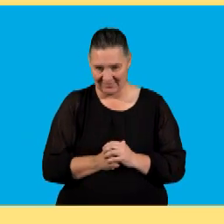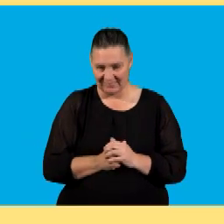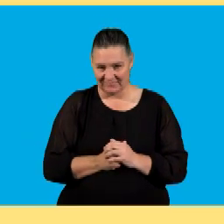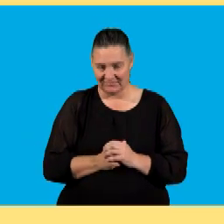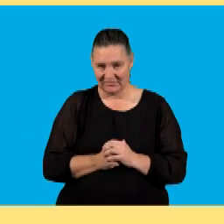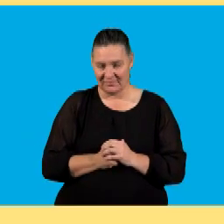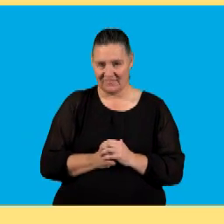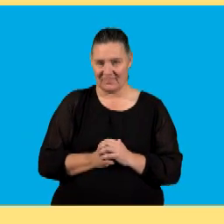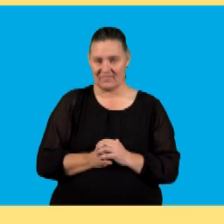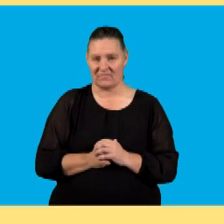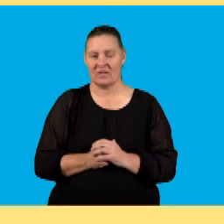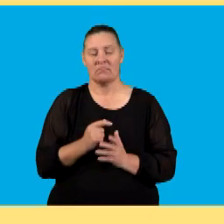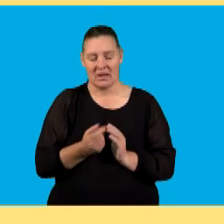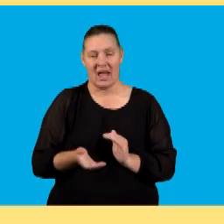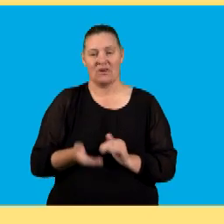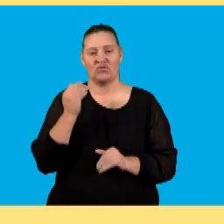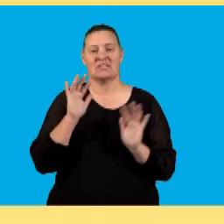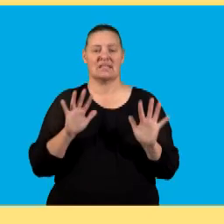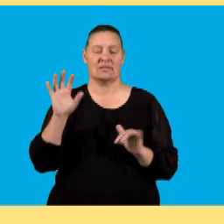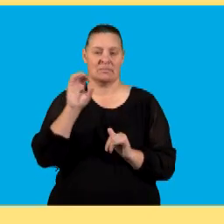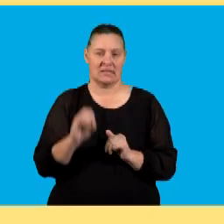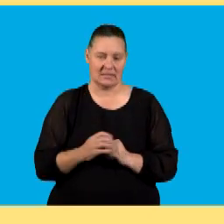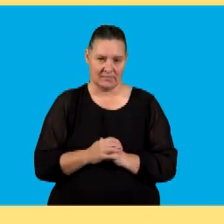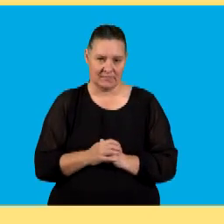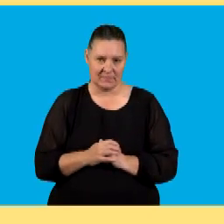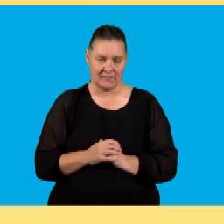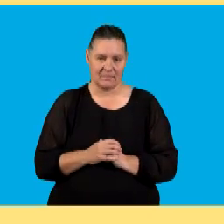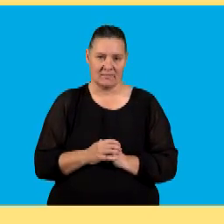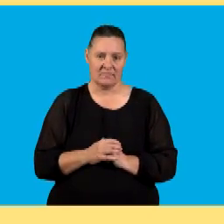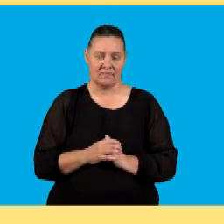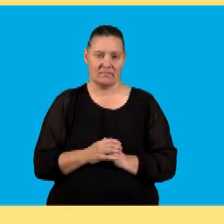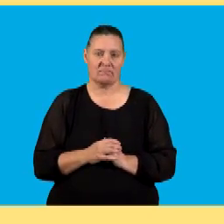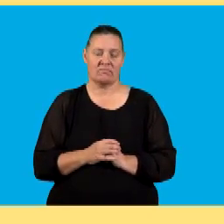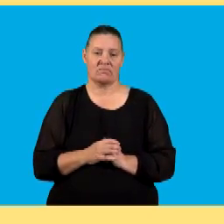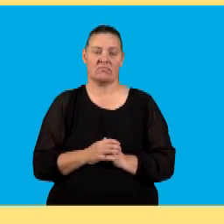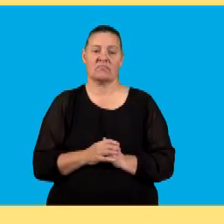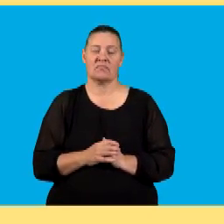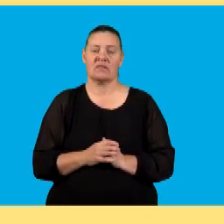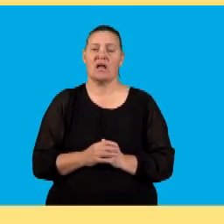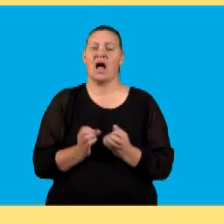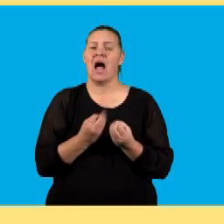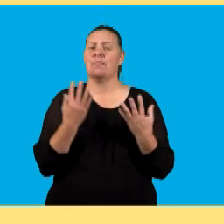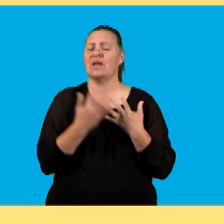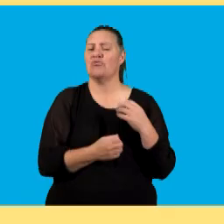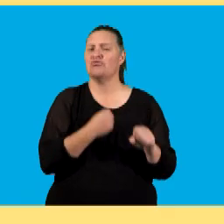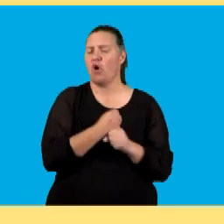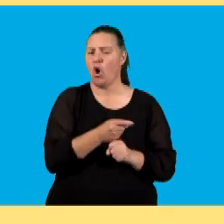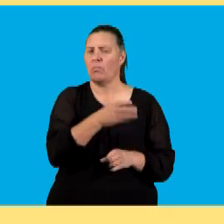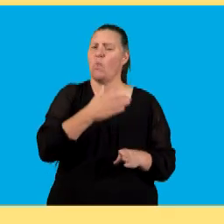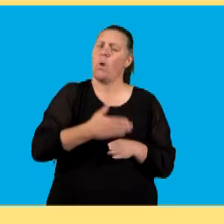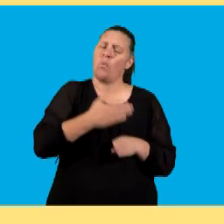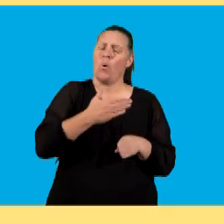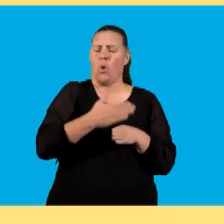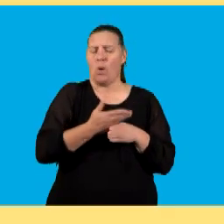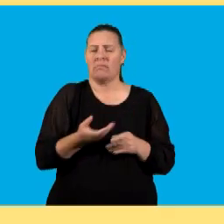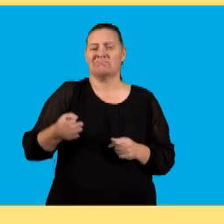is very correct. So the salary will increase by 10%. How many years will someone have